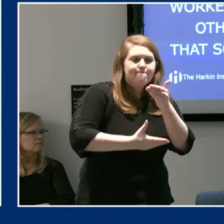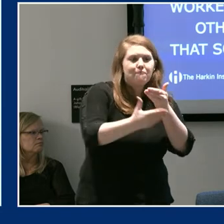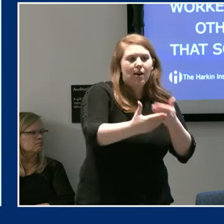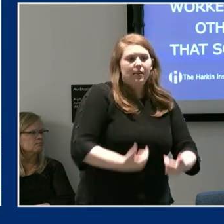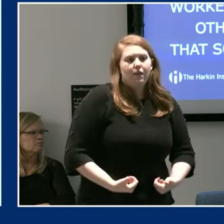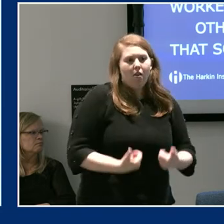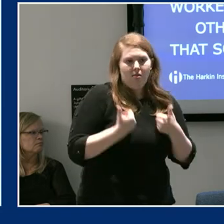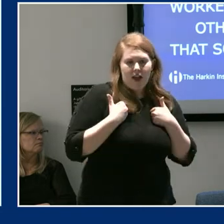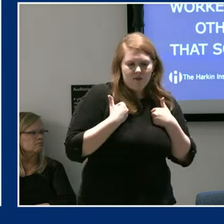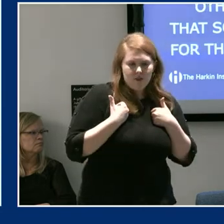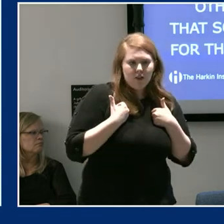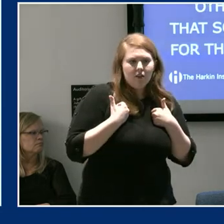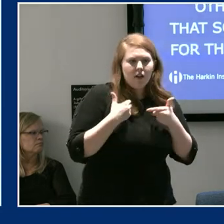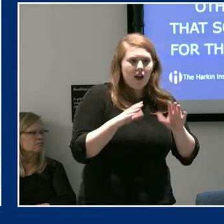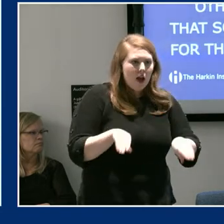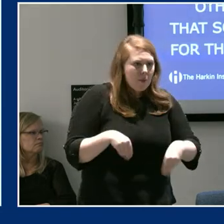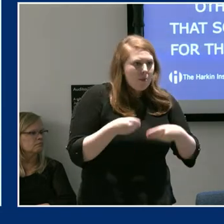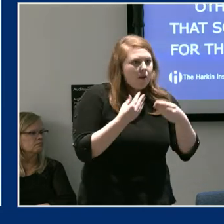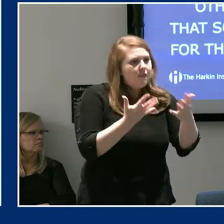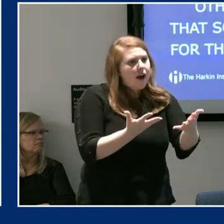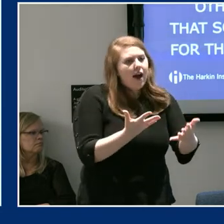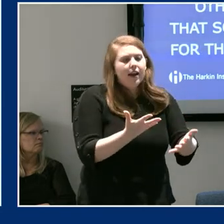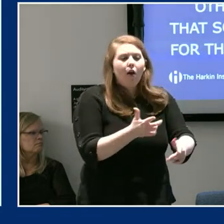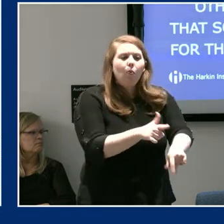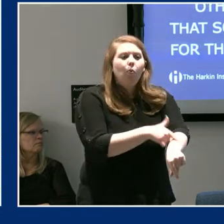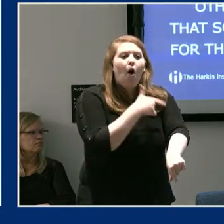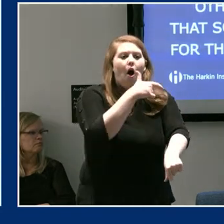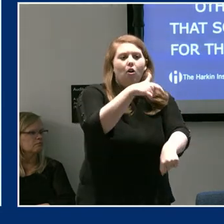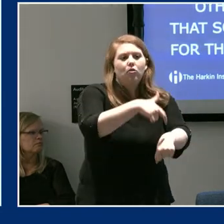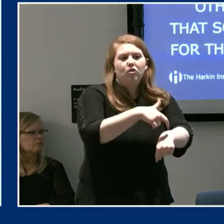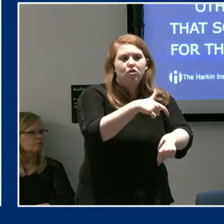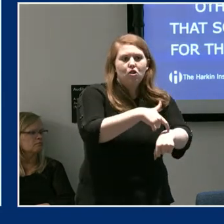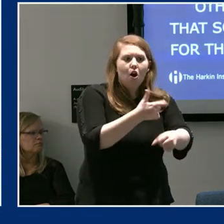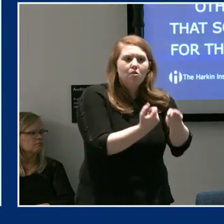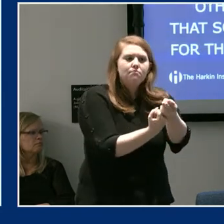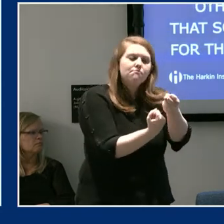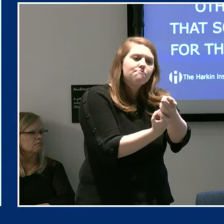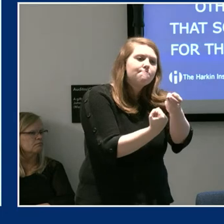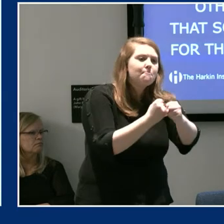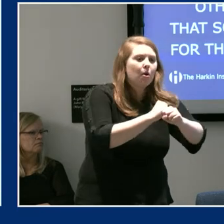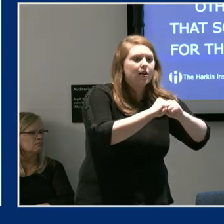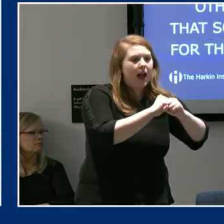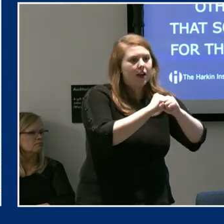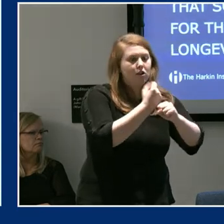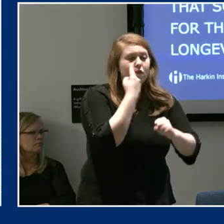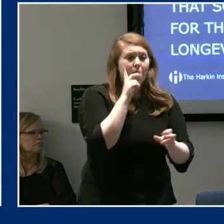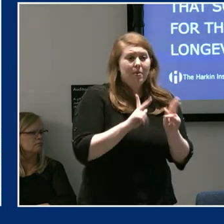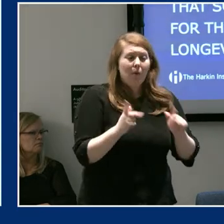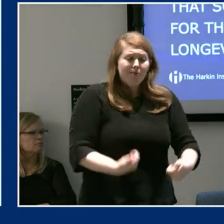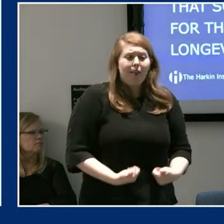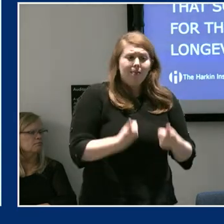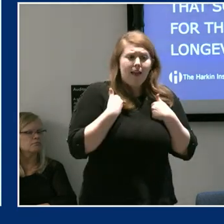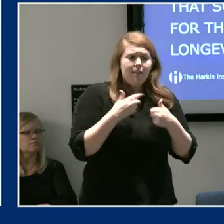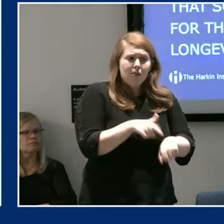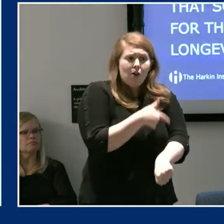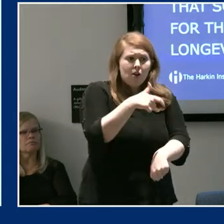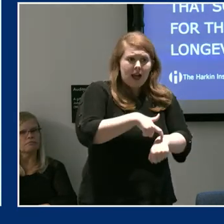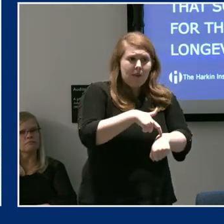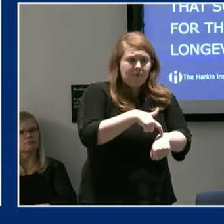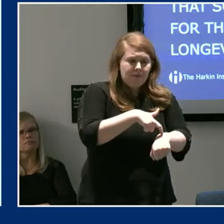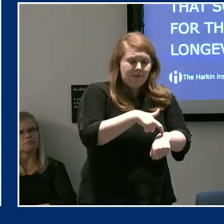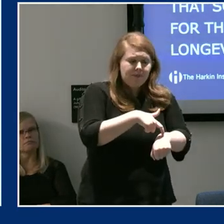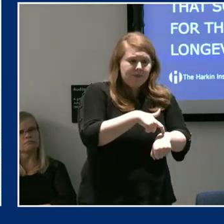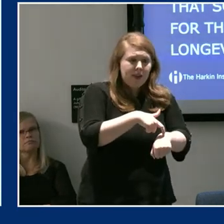life, providing longevity protection to people who have long lives. In